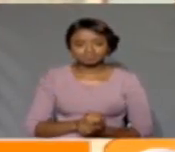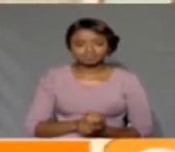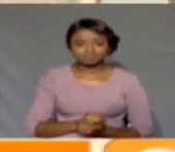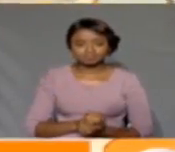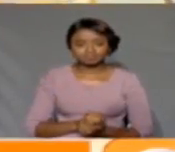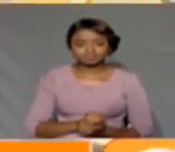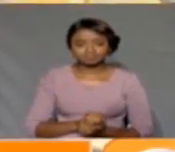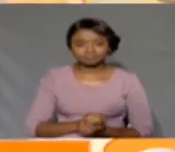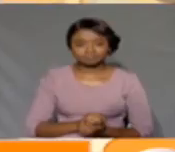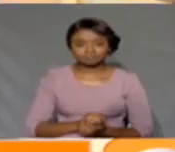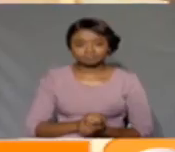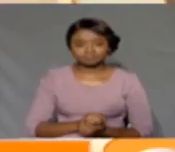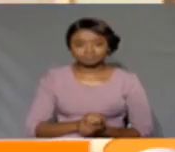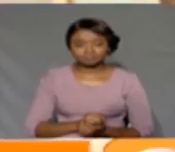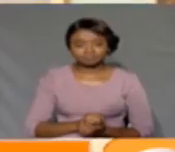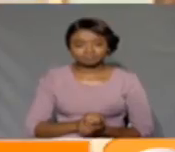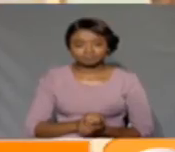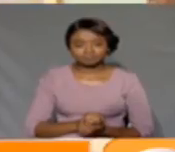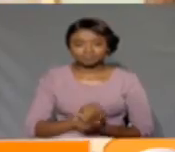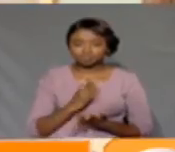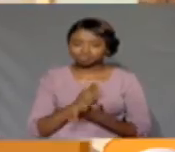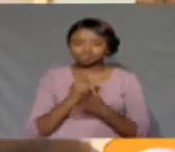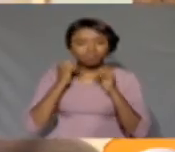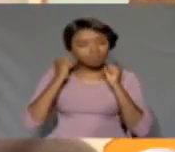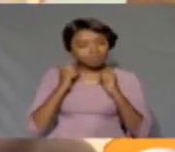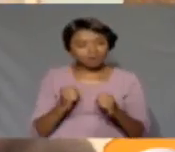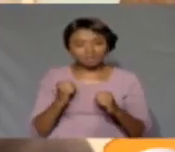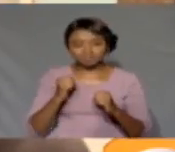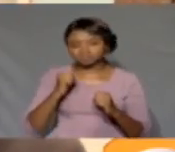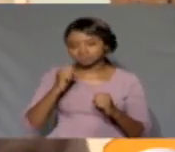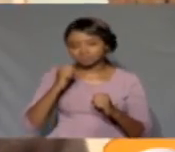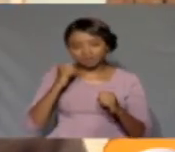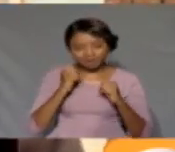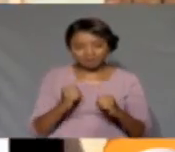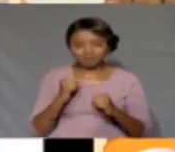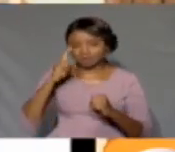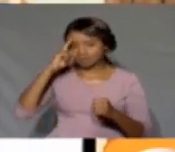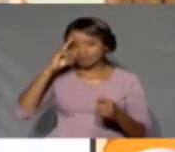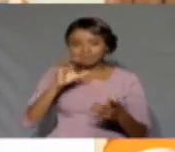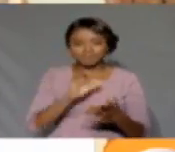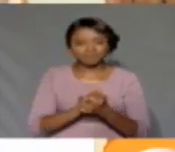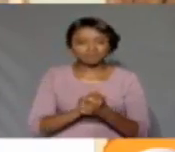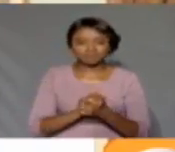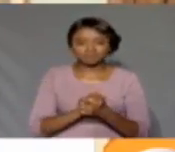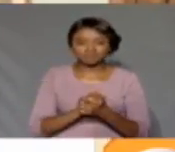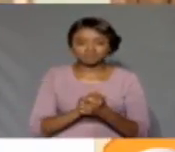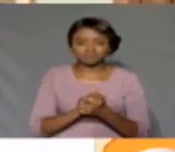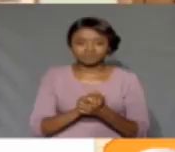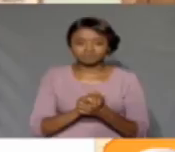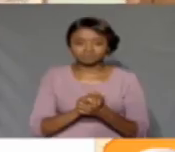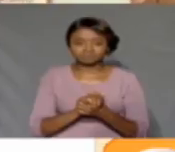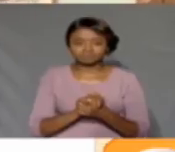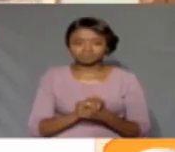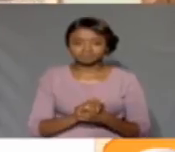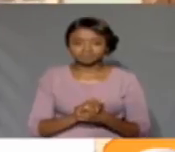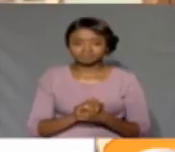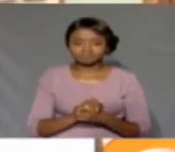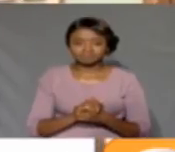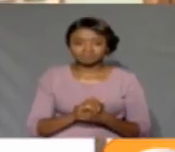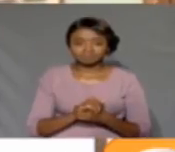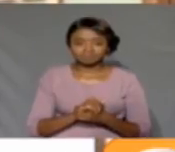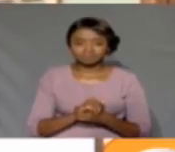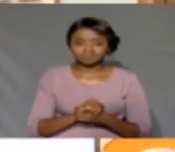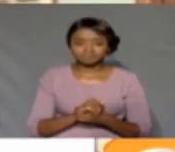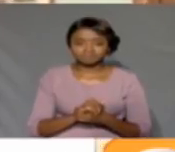we wouldn't, that's why we are finding it hard to even get around the motive,